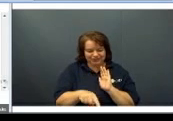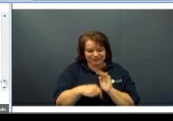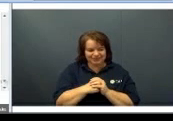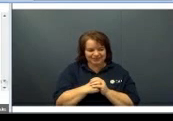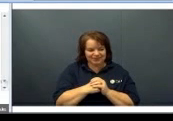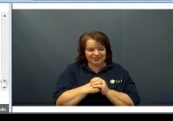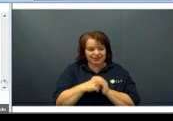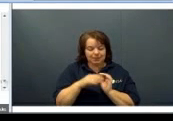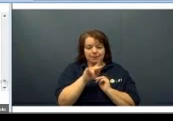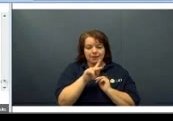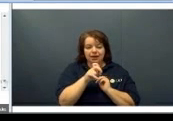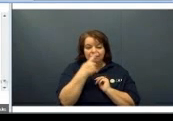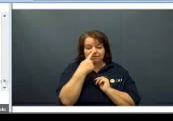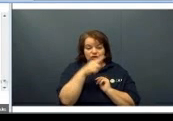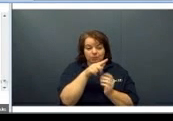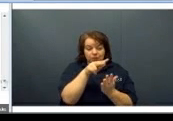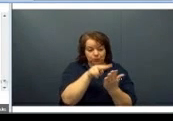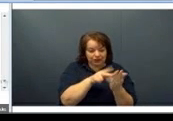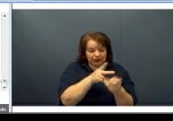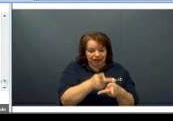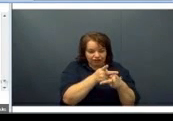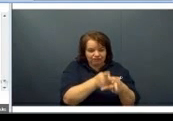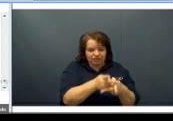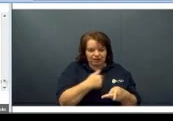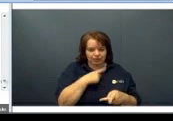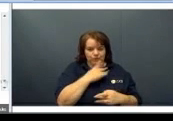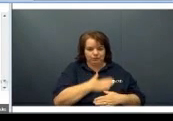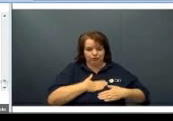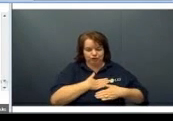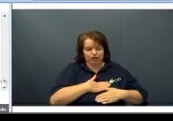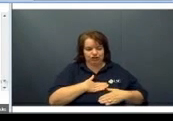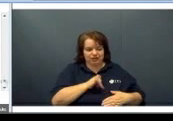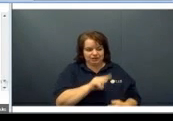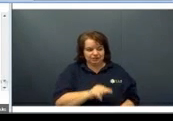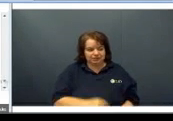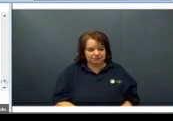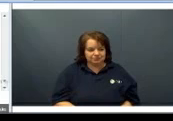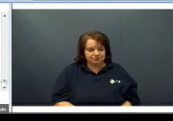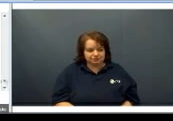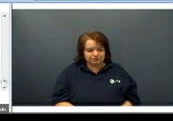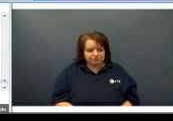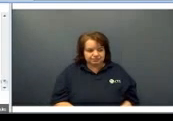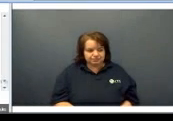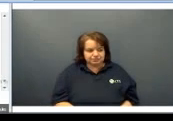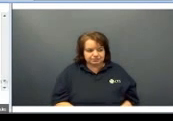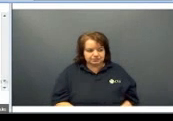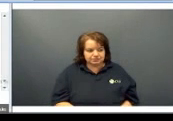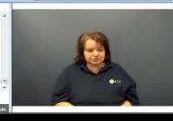having a hard time reading the question. So, Mike, if you could read it carefully, I'd appreciate it.